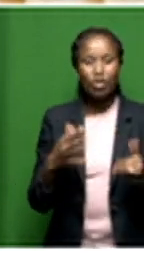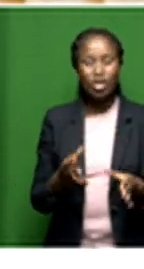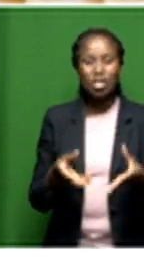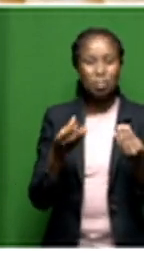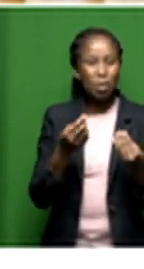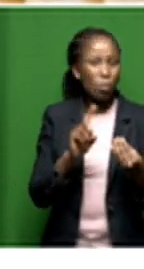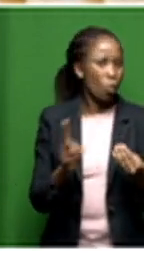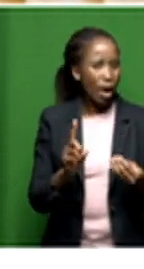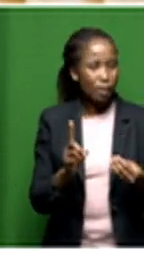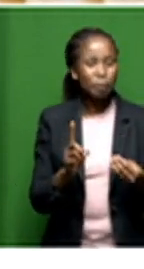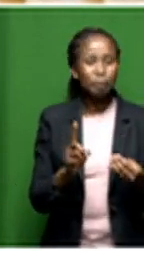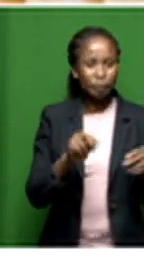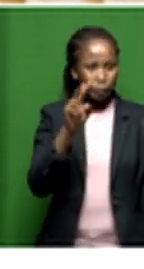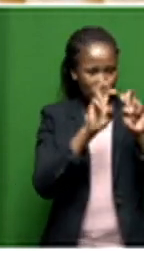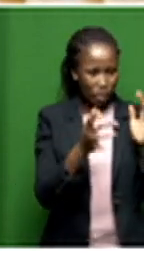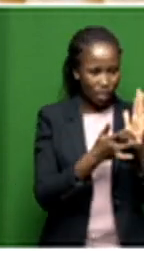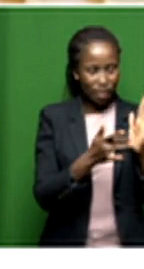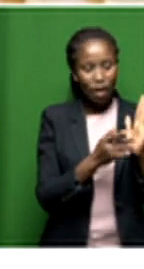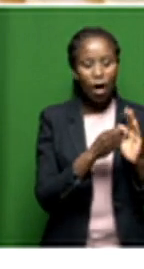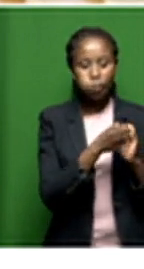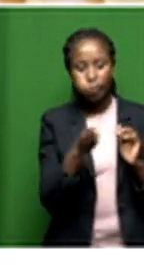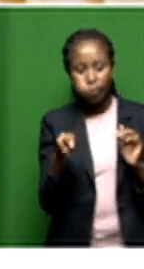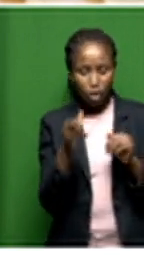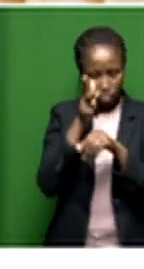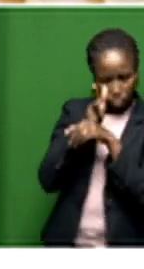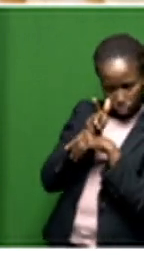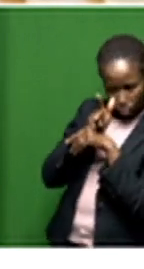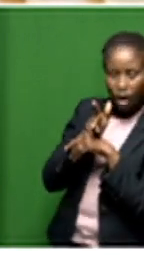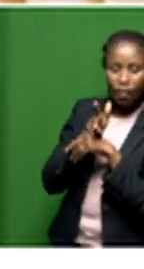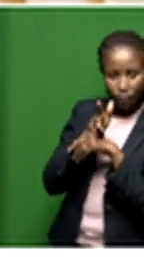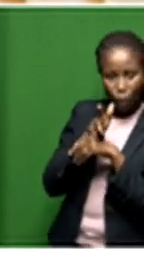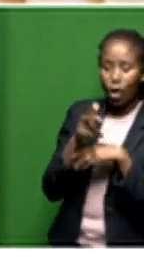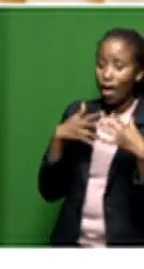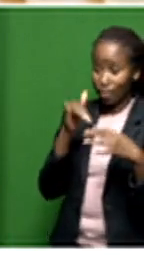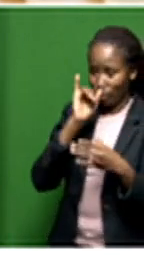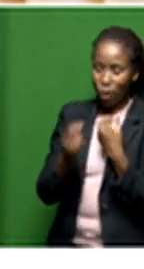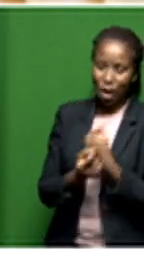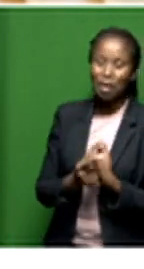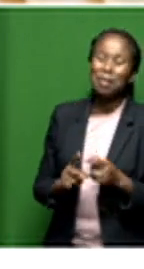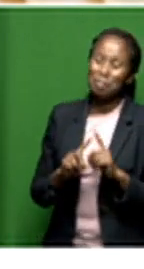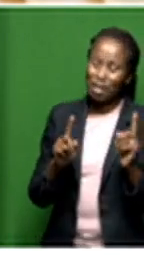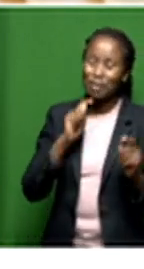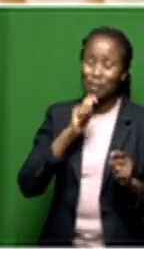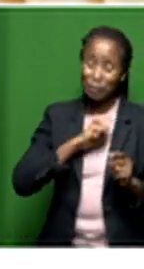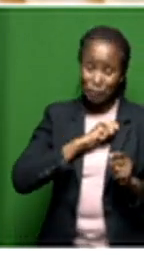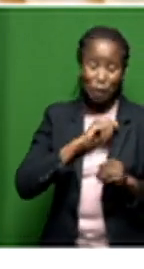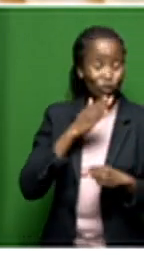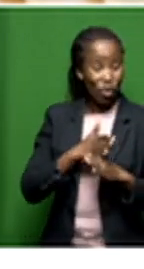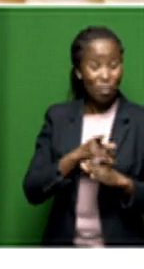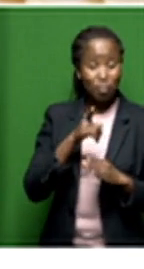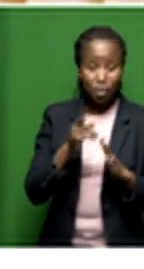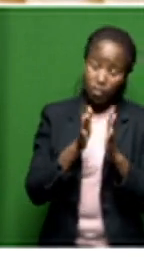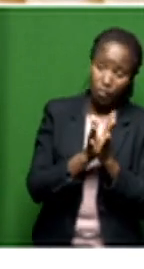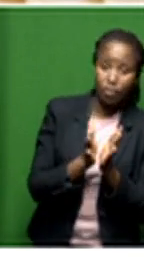systems, particularly on the electrical transformers and the substations, together with Eskom. But certainly, it's a vast task. And what we really appeal